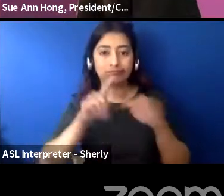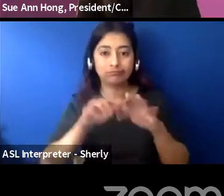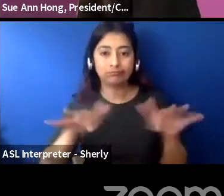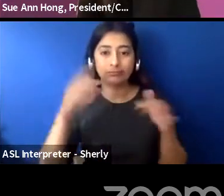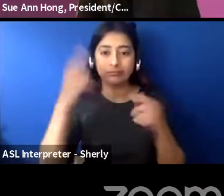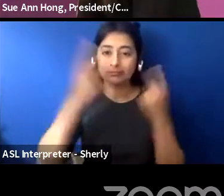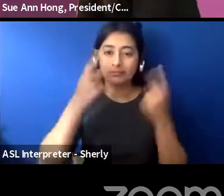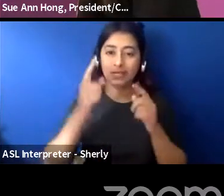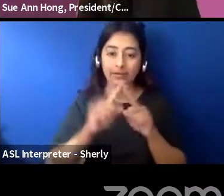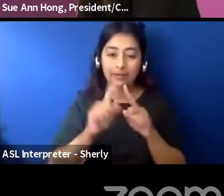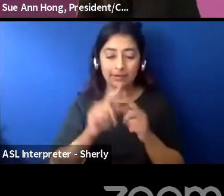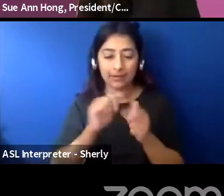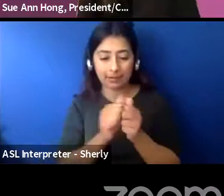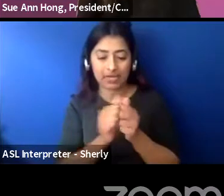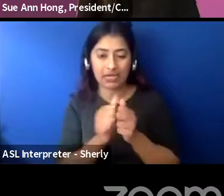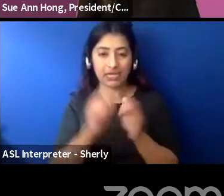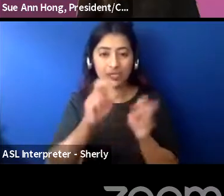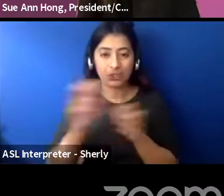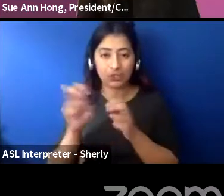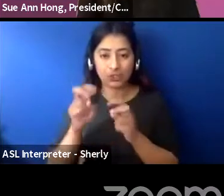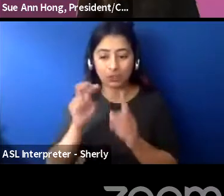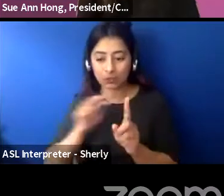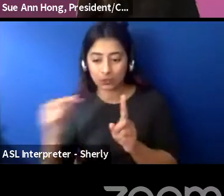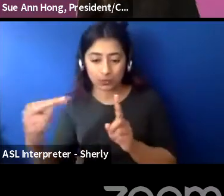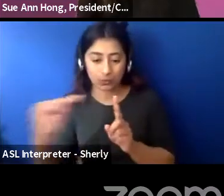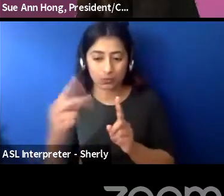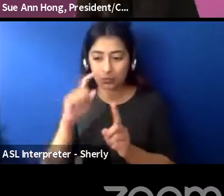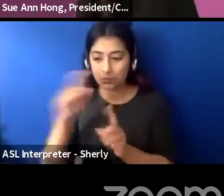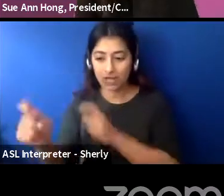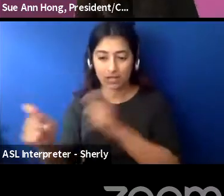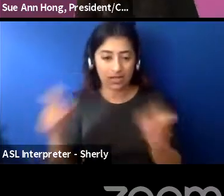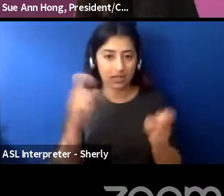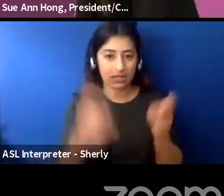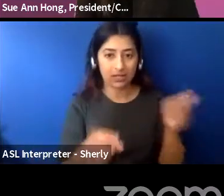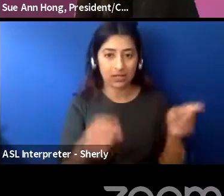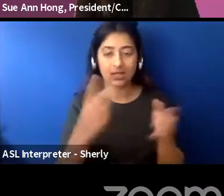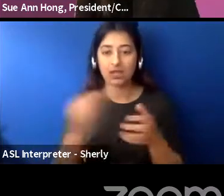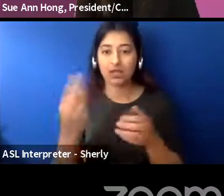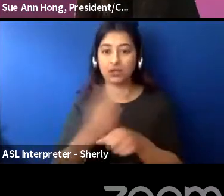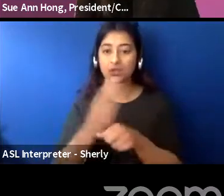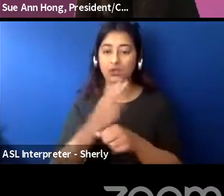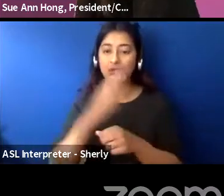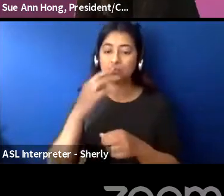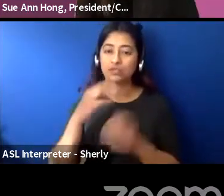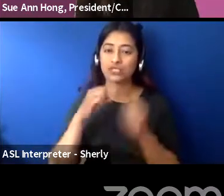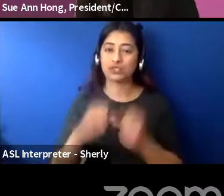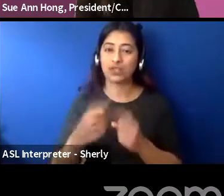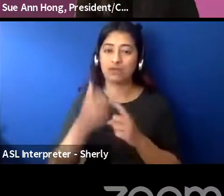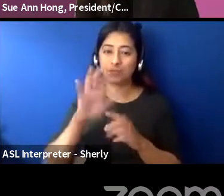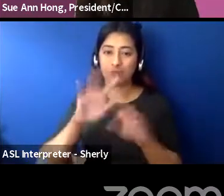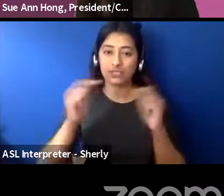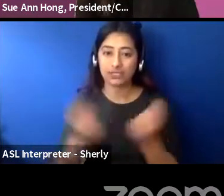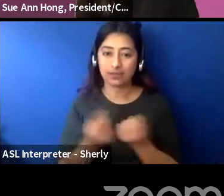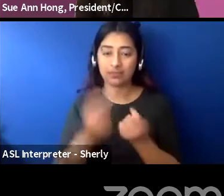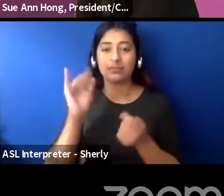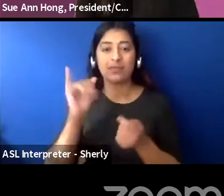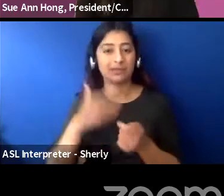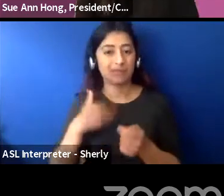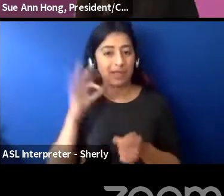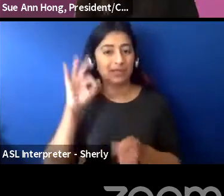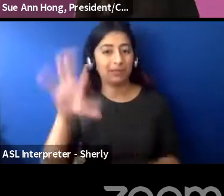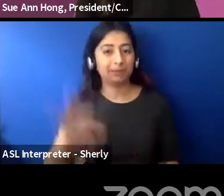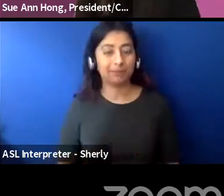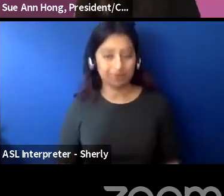multiple competing issues, learning to delegate more, and utilizing the strengths of your team. So that's my practical tip,